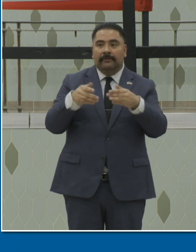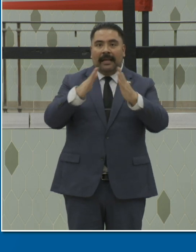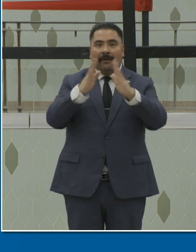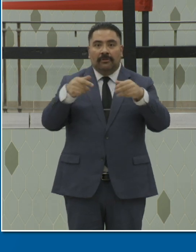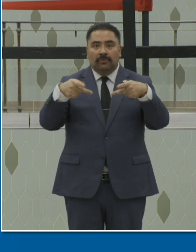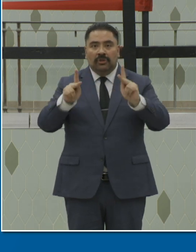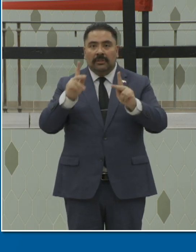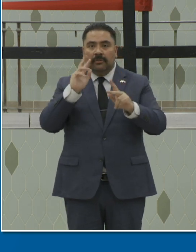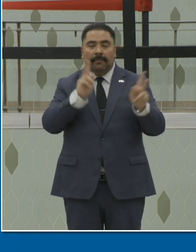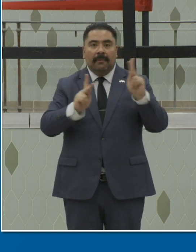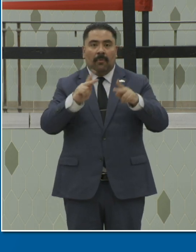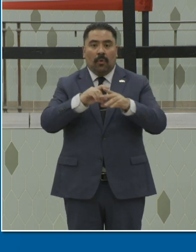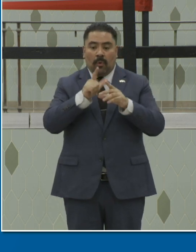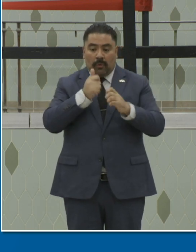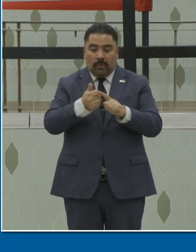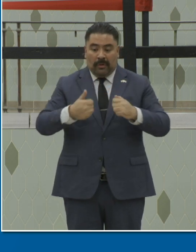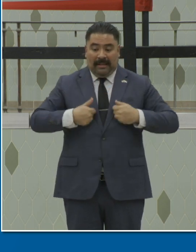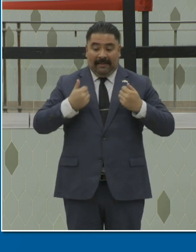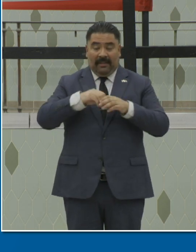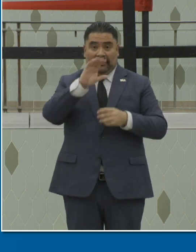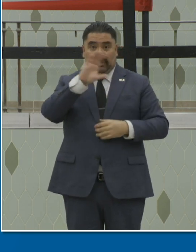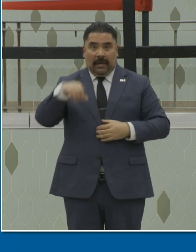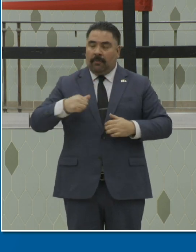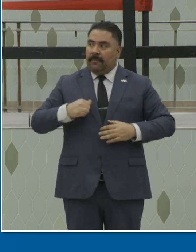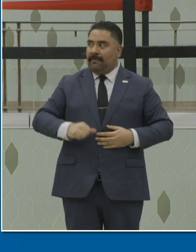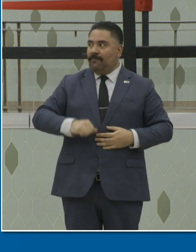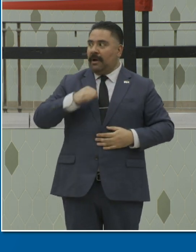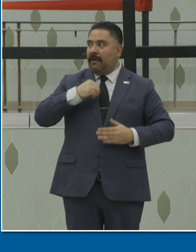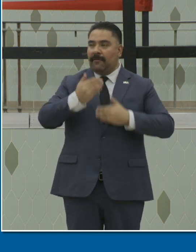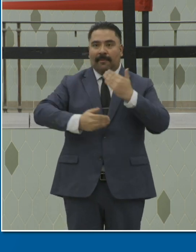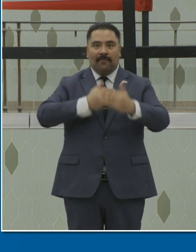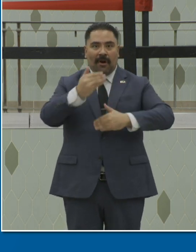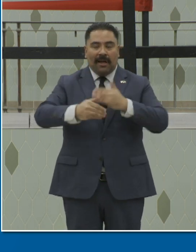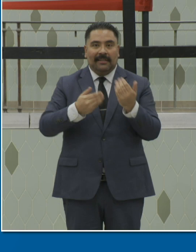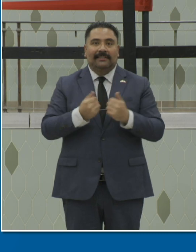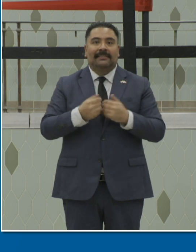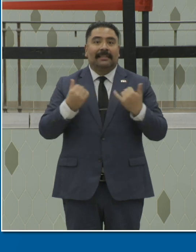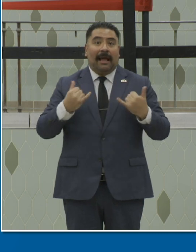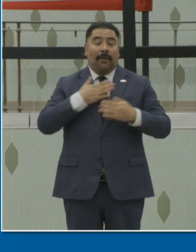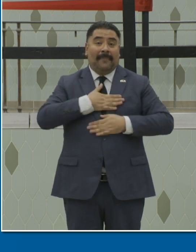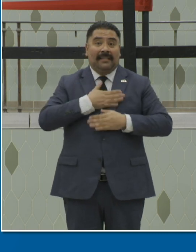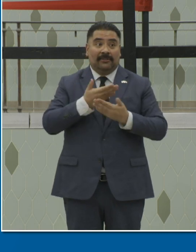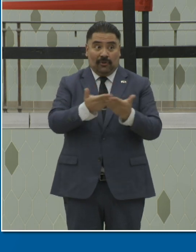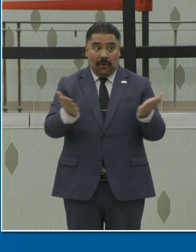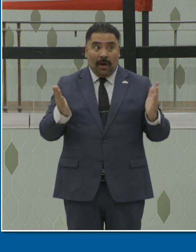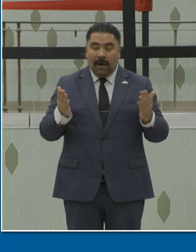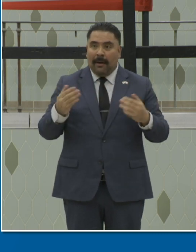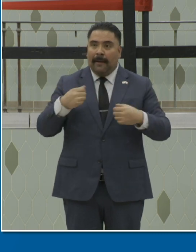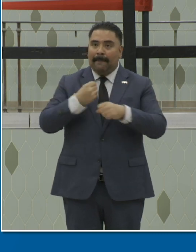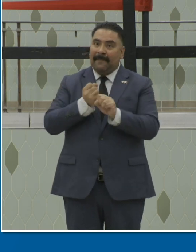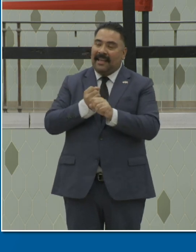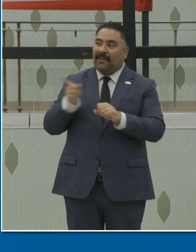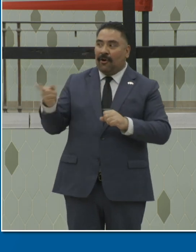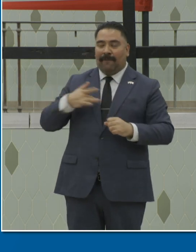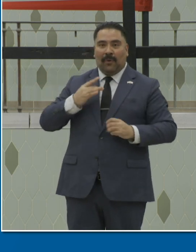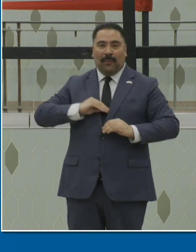Chicago. And I'm proud of the progress that we're going to continue to make together. And so with that, please, you all, make her feel really good, better